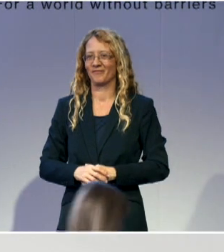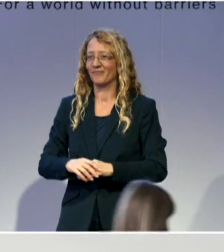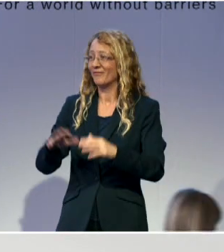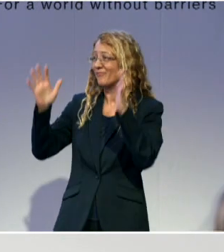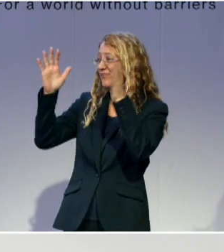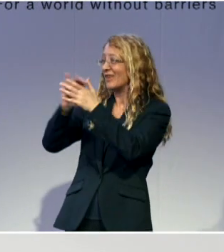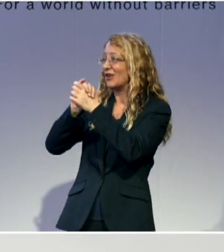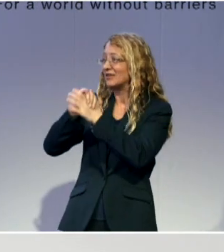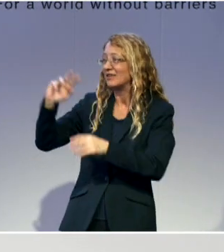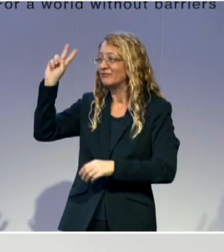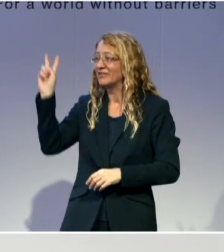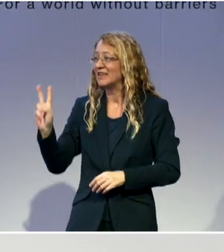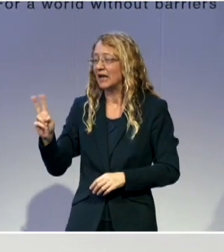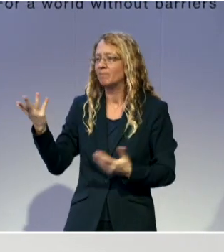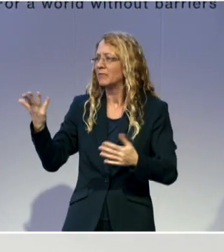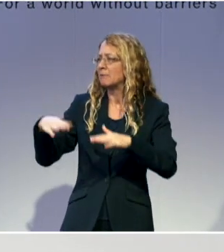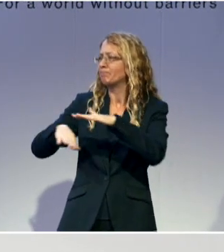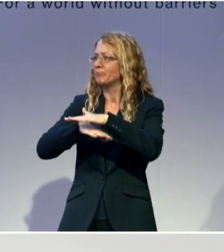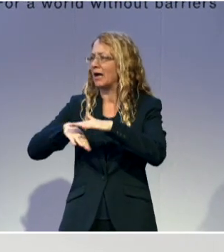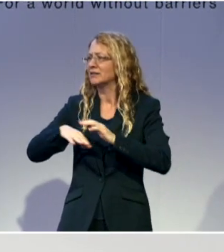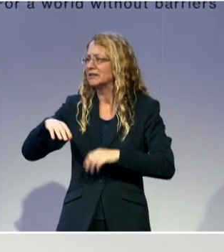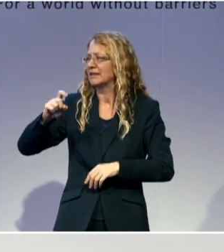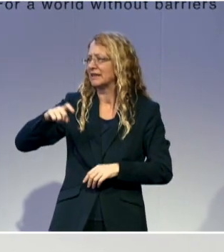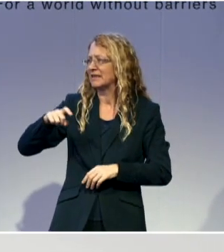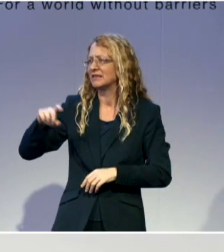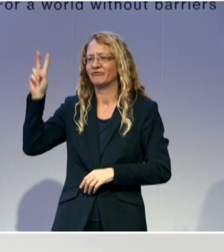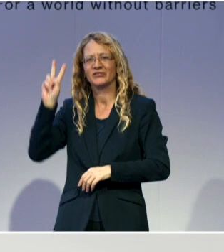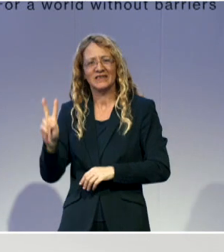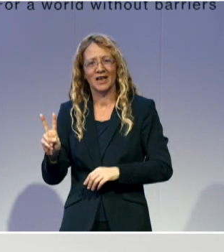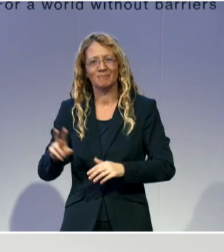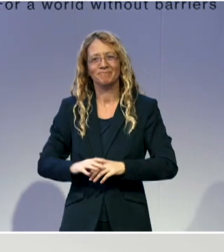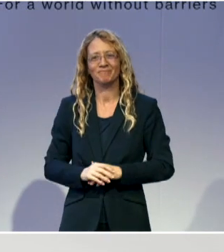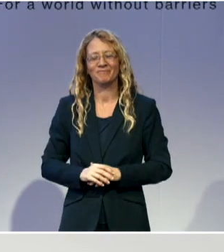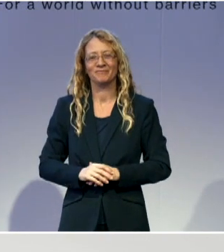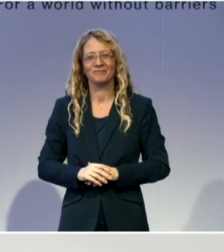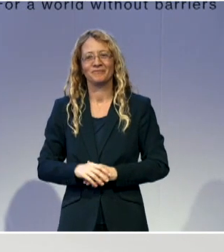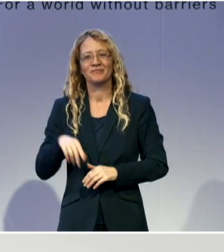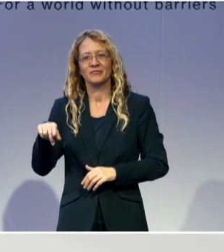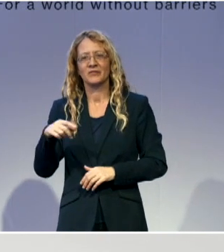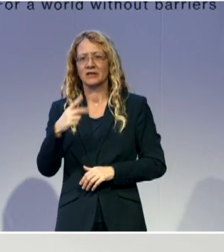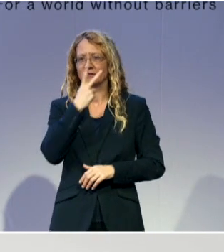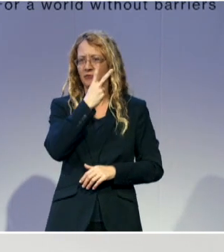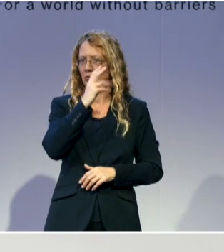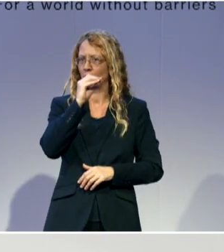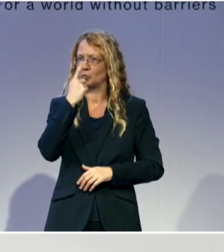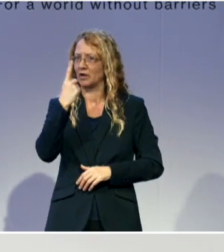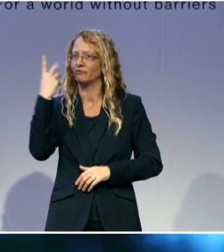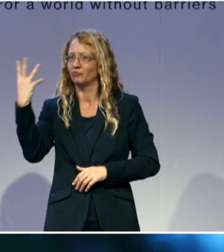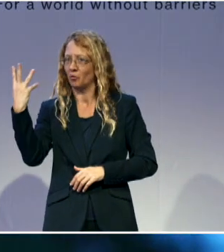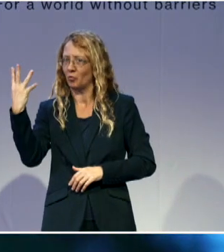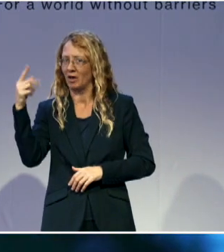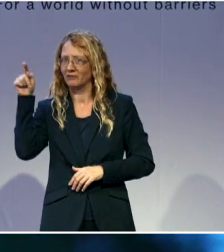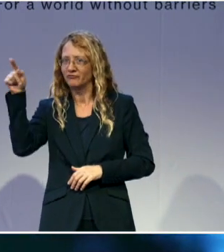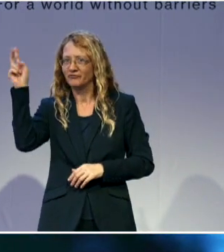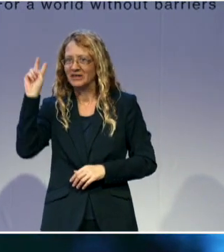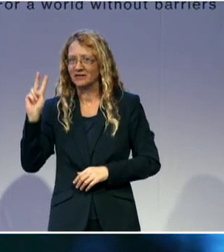Congratulations to Basic Needs Vietnam. In 2014, the Basic Needs branch in Vietnam started a depression